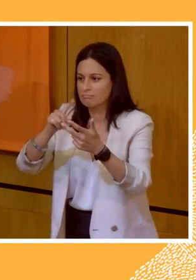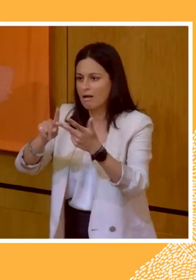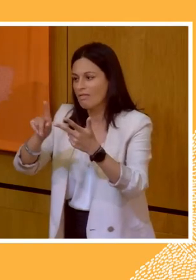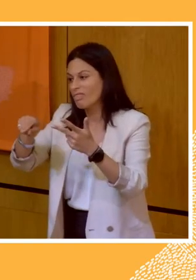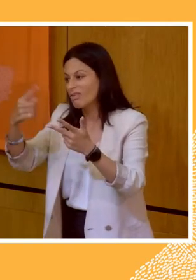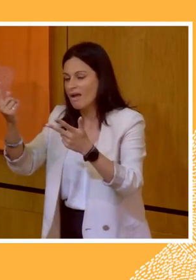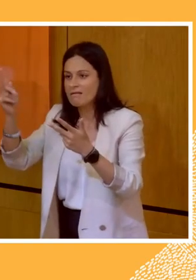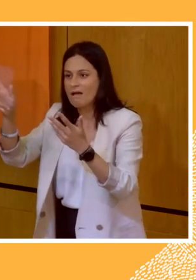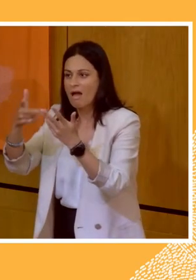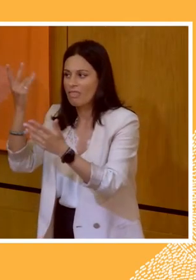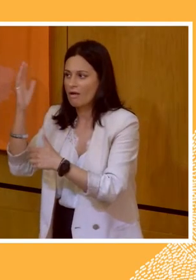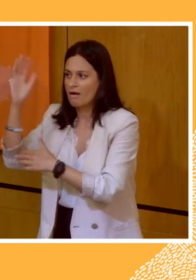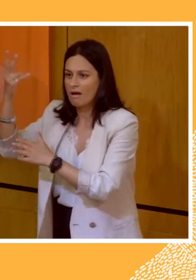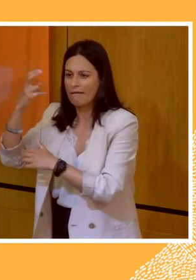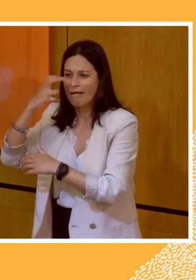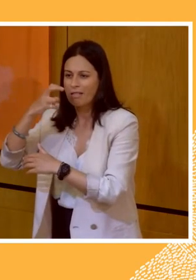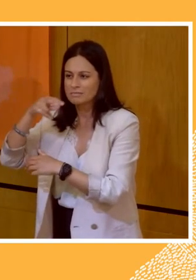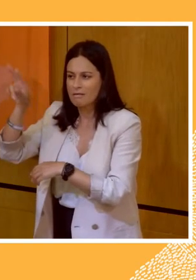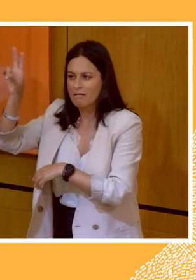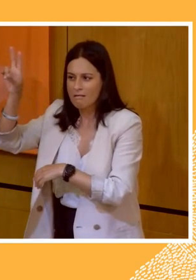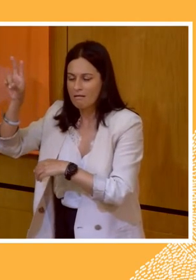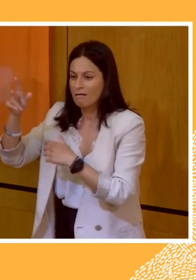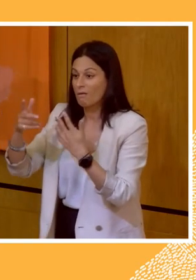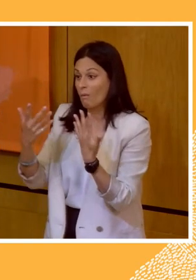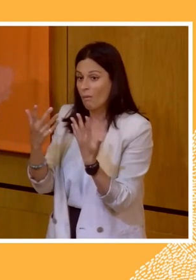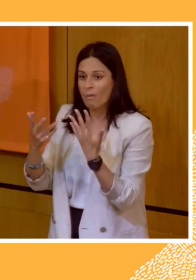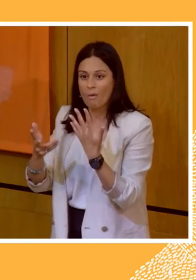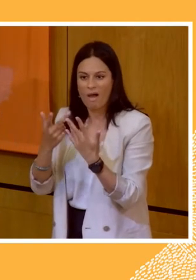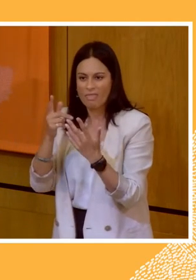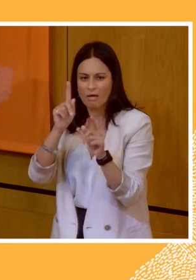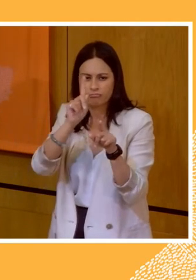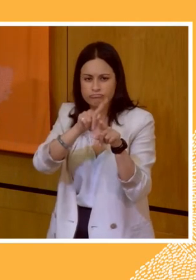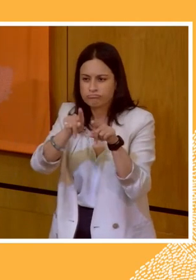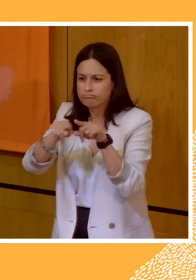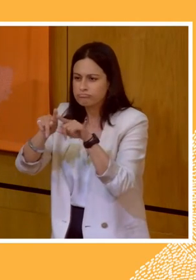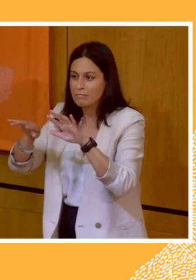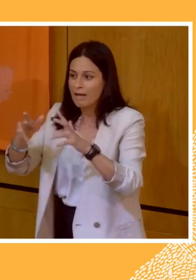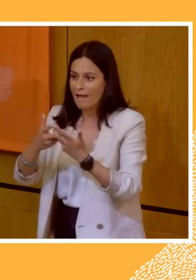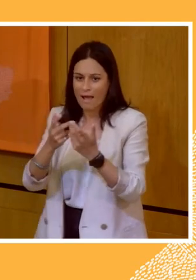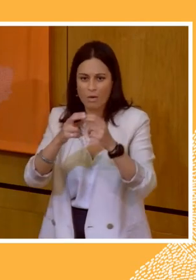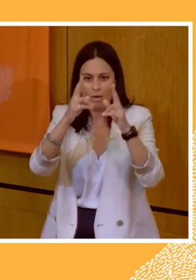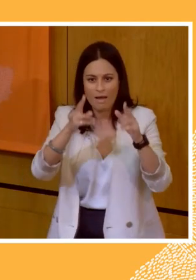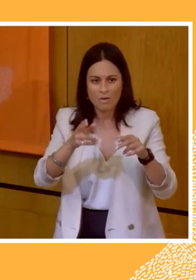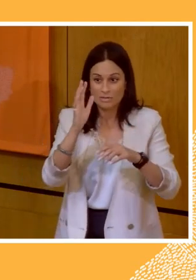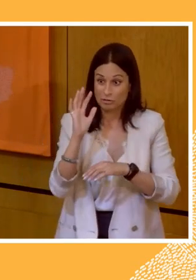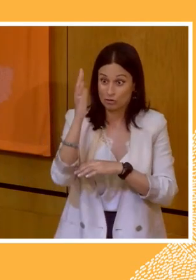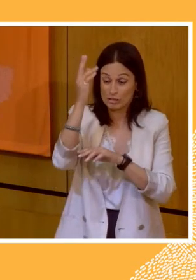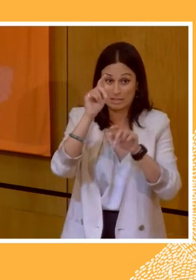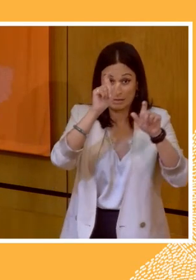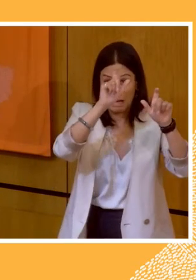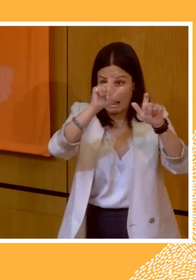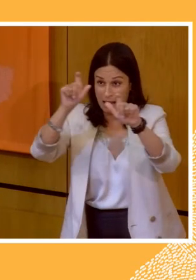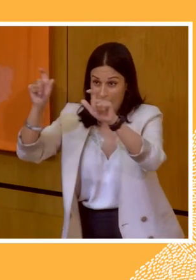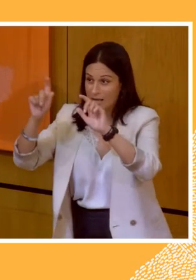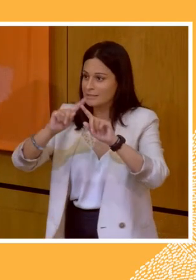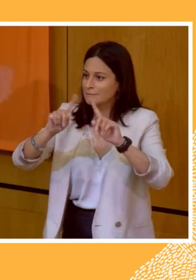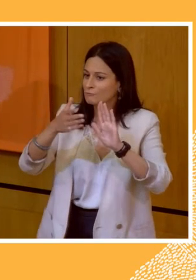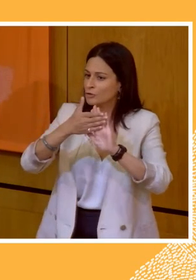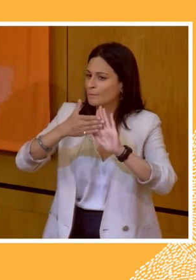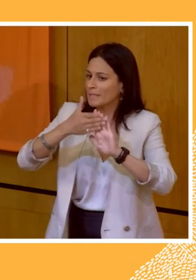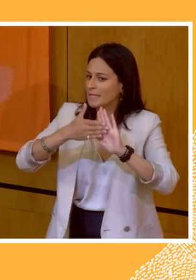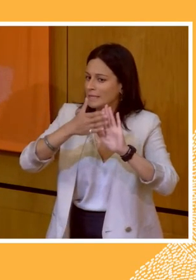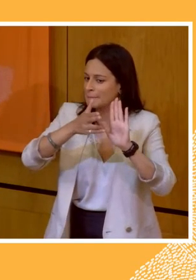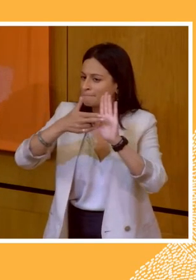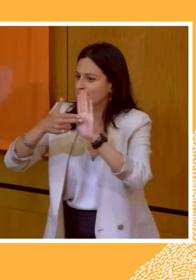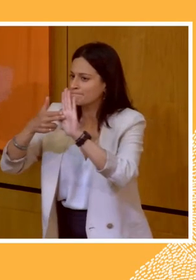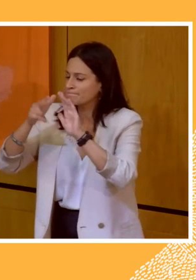And then for the elders and for the kids. So that is how even the forest, those houses had